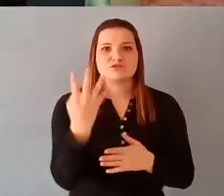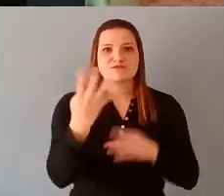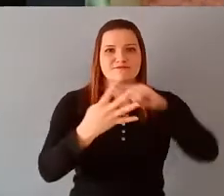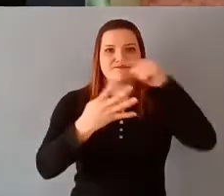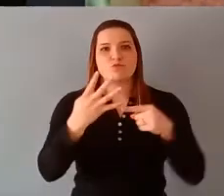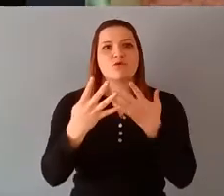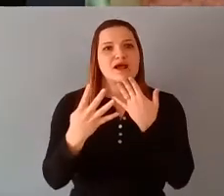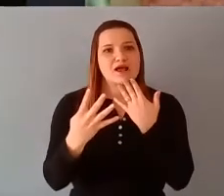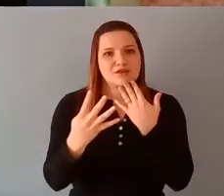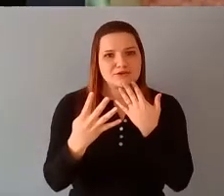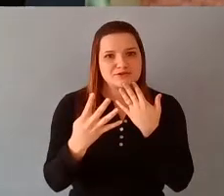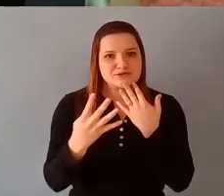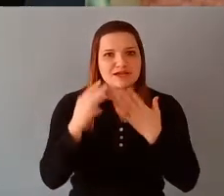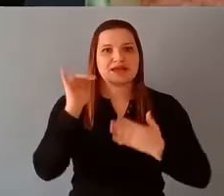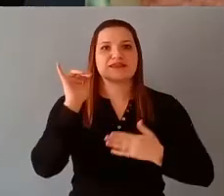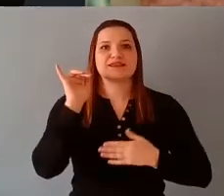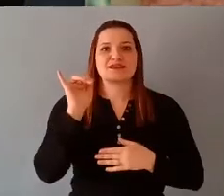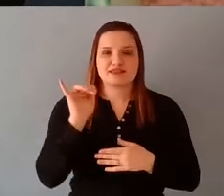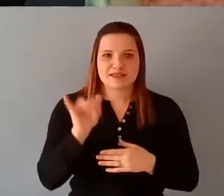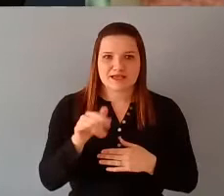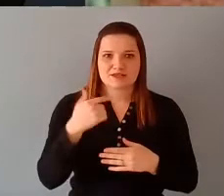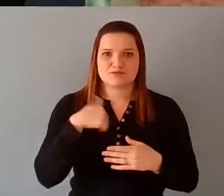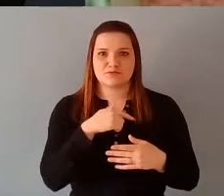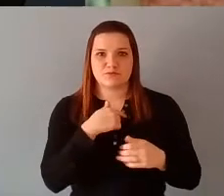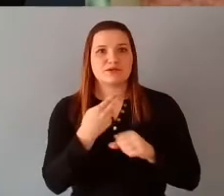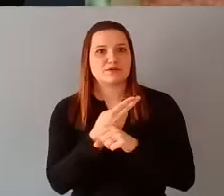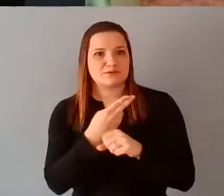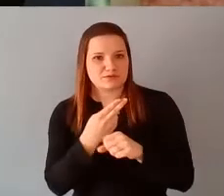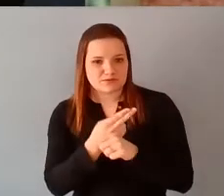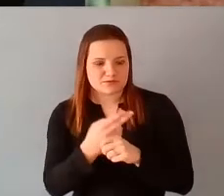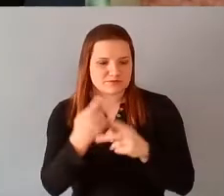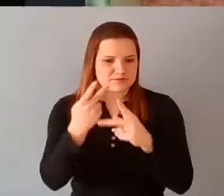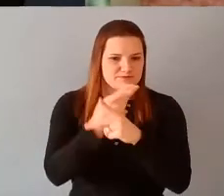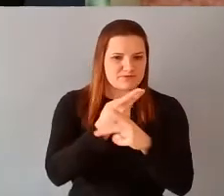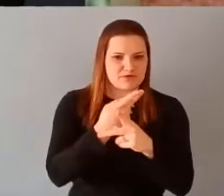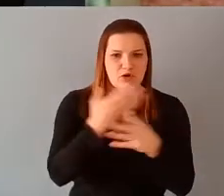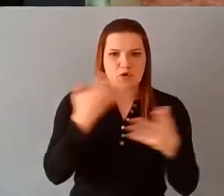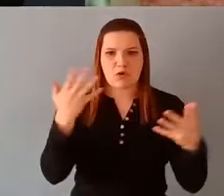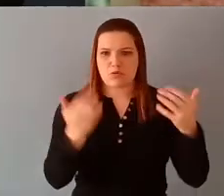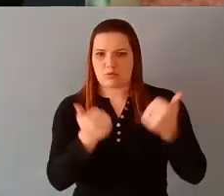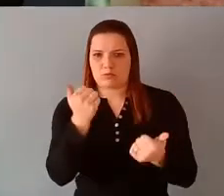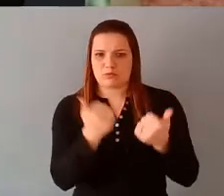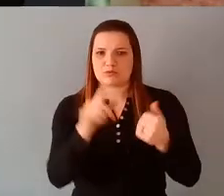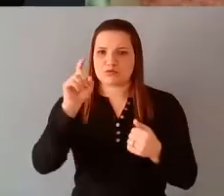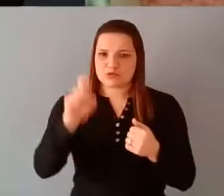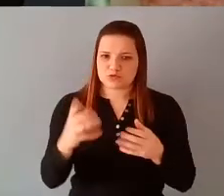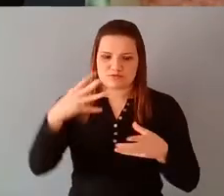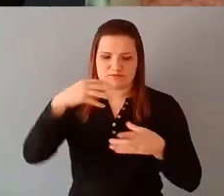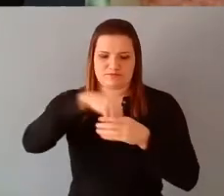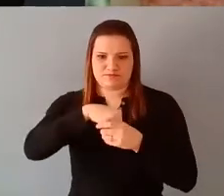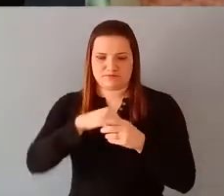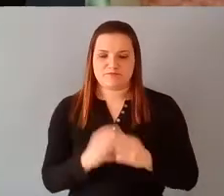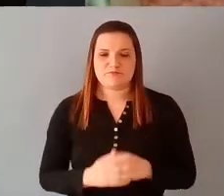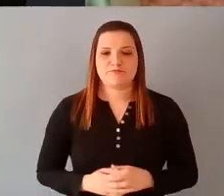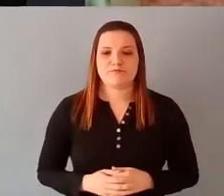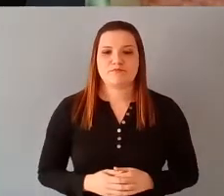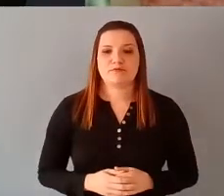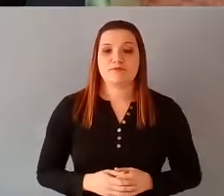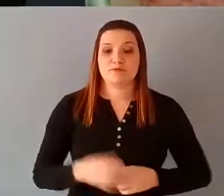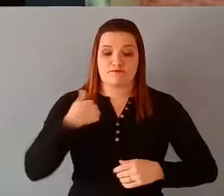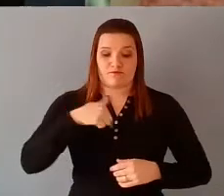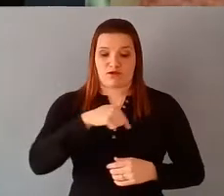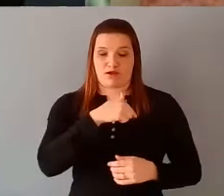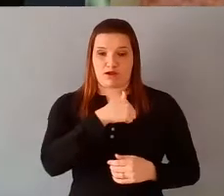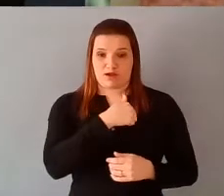of the measurements or metrics that's used to determine what tier you should be in. So for us to move